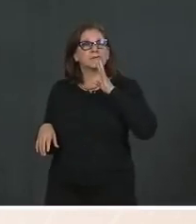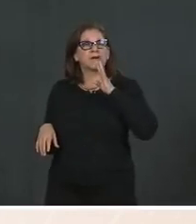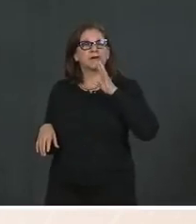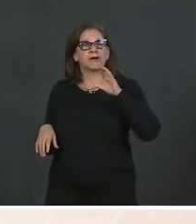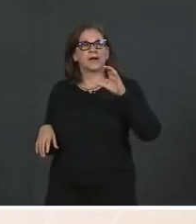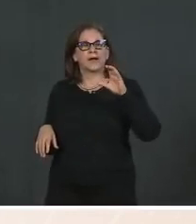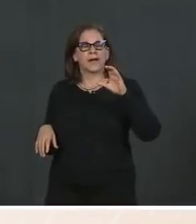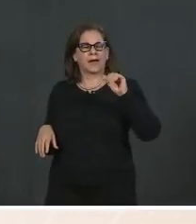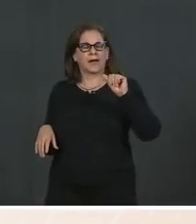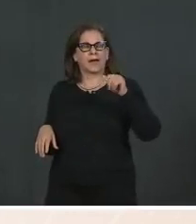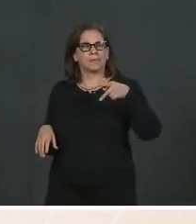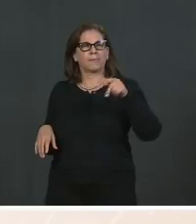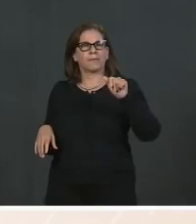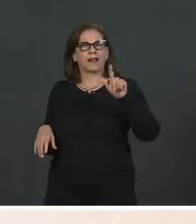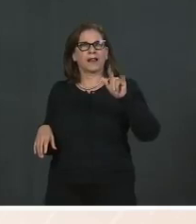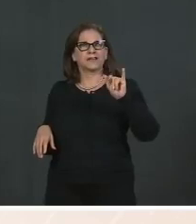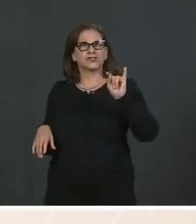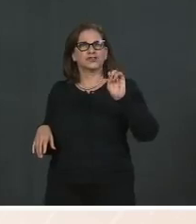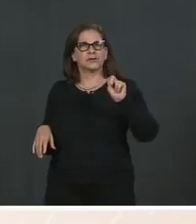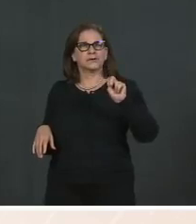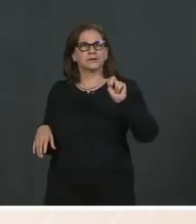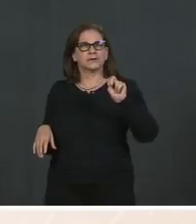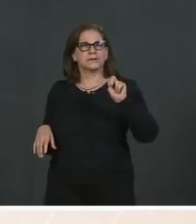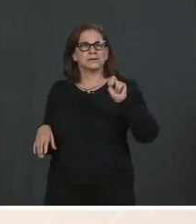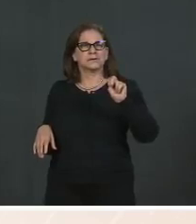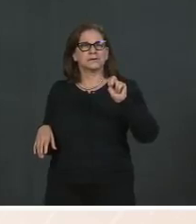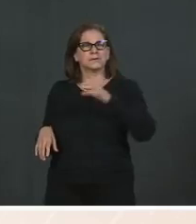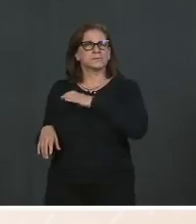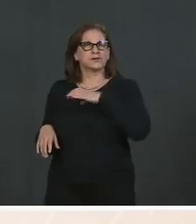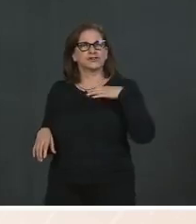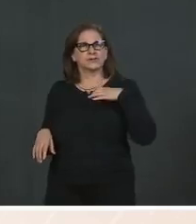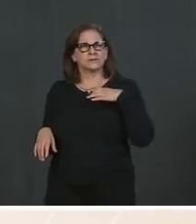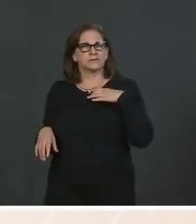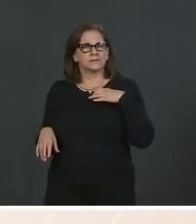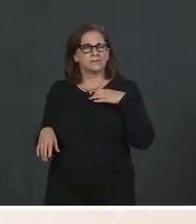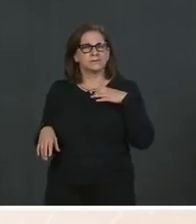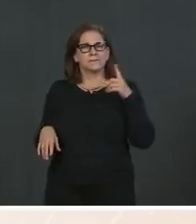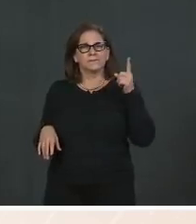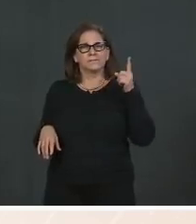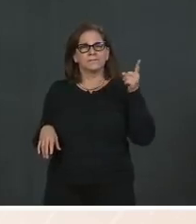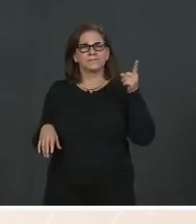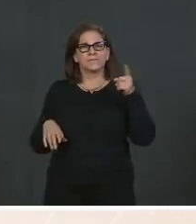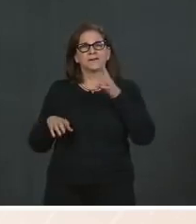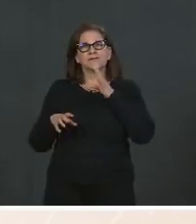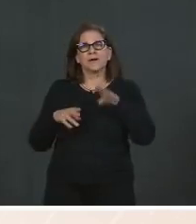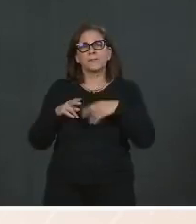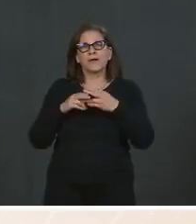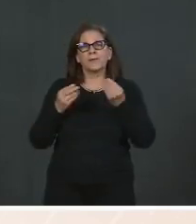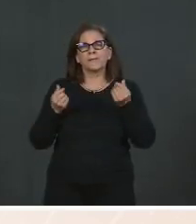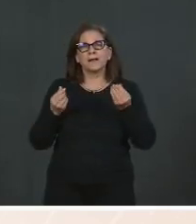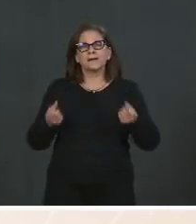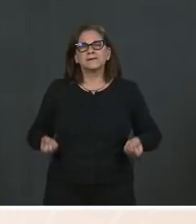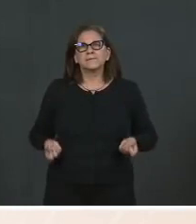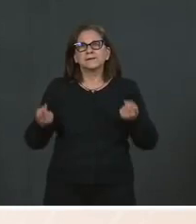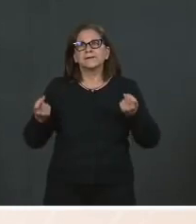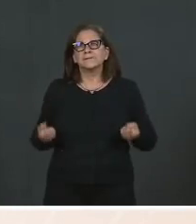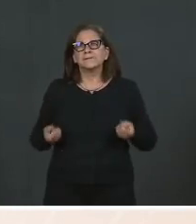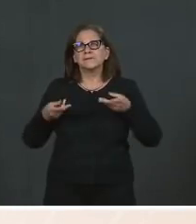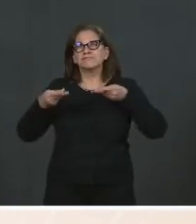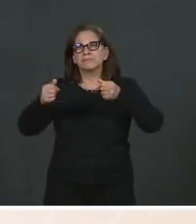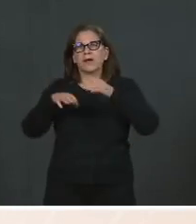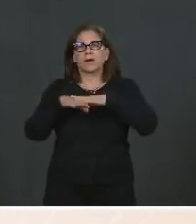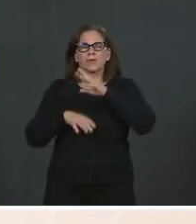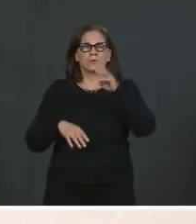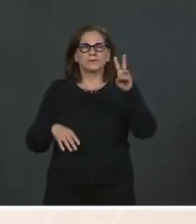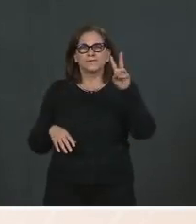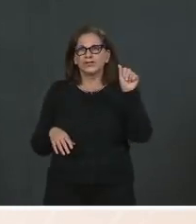group responsible for steering millions of dollars to states like West Virginia. That nomination came as a surprise to some people on the